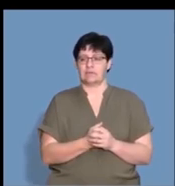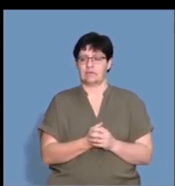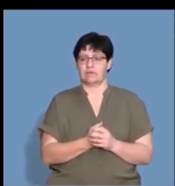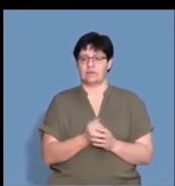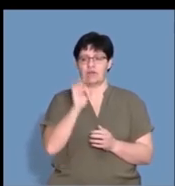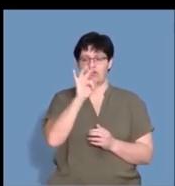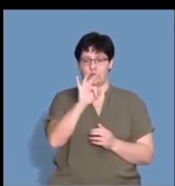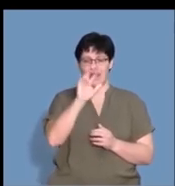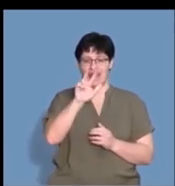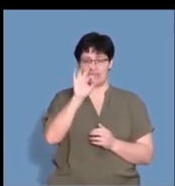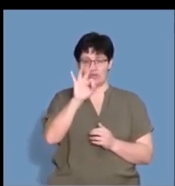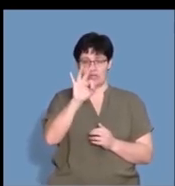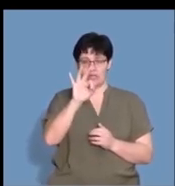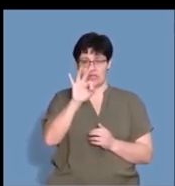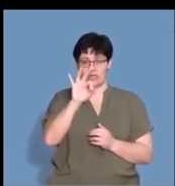was